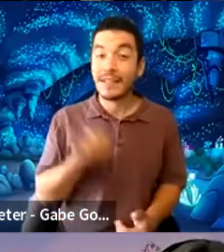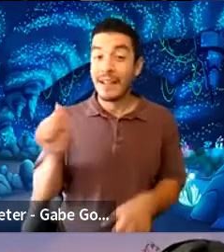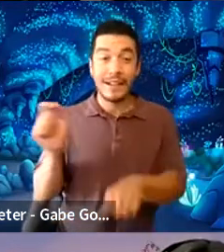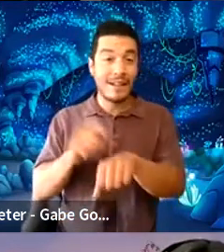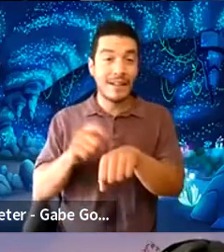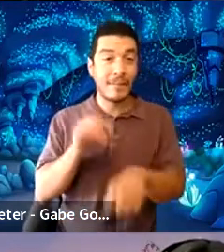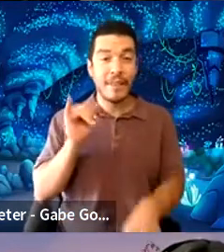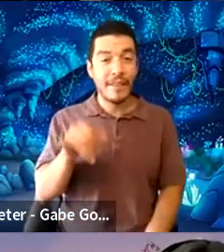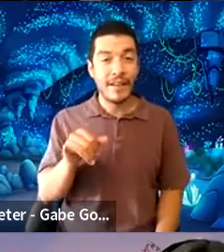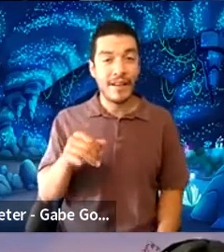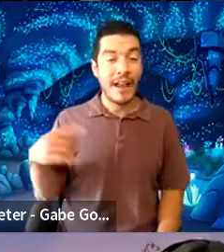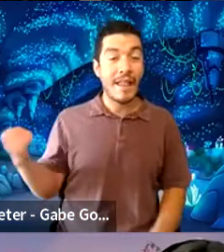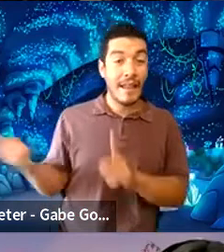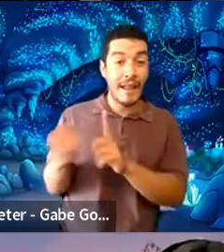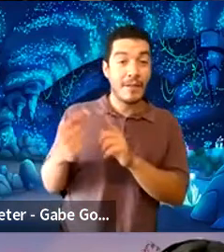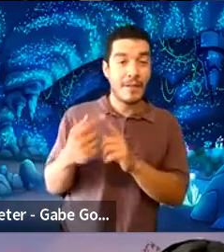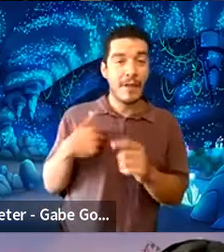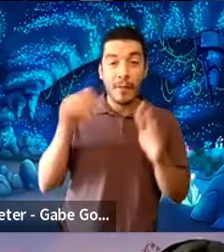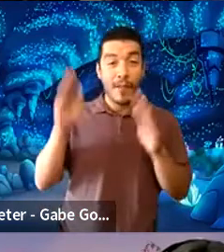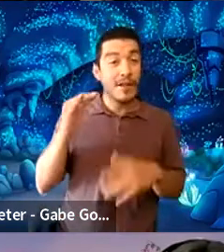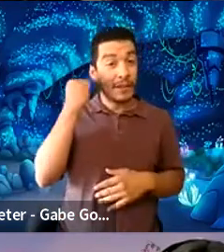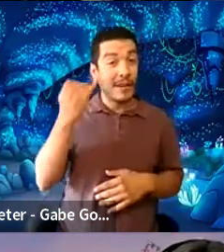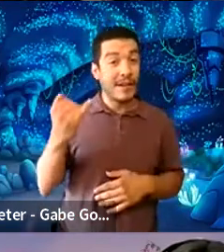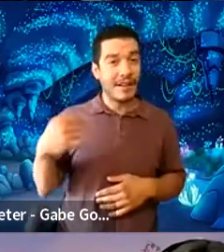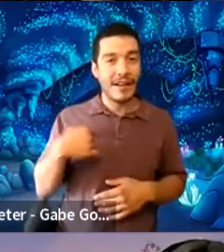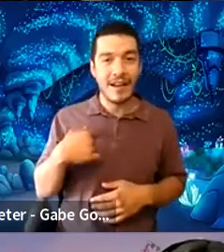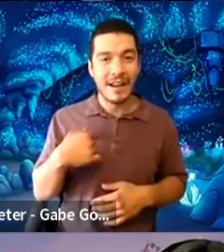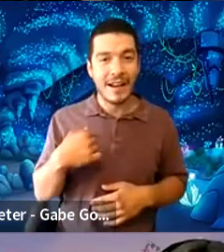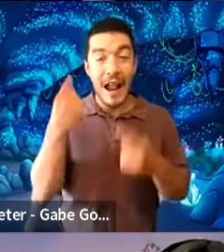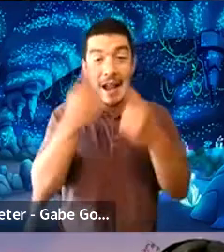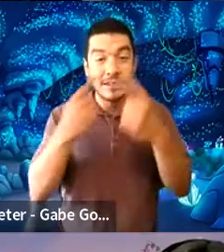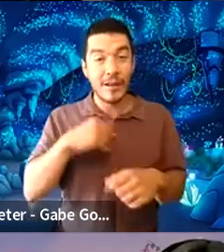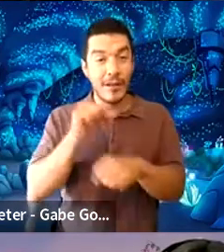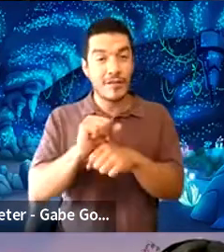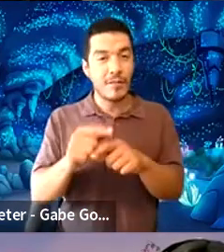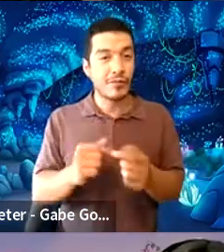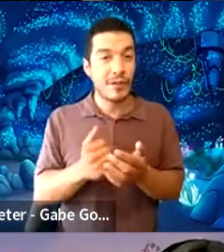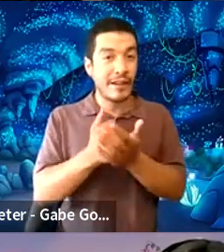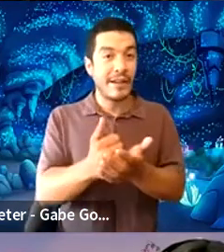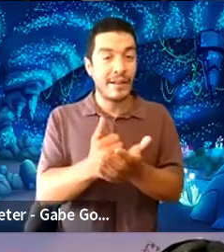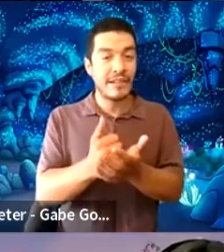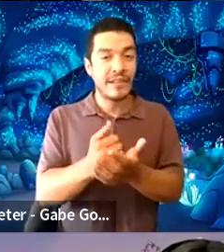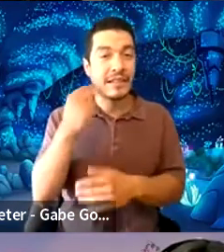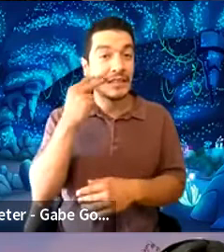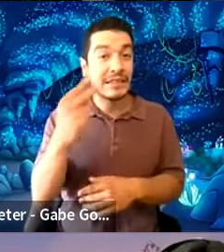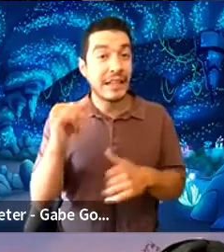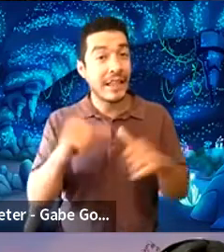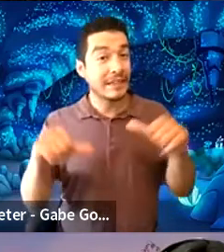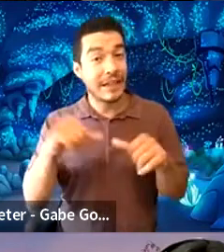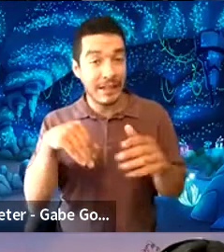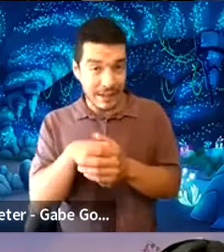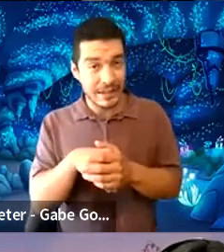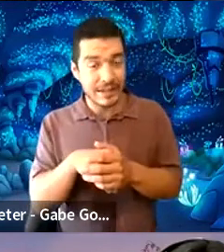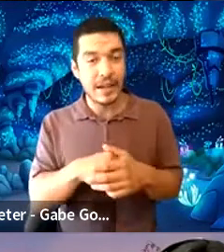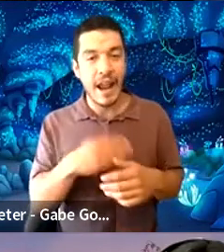Anytime that they've come to me with an awesome idea, I consider my job is to help kind of see the science in it and